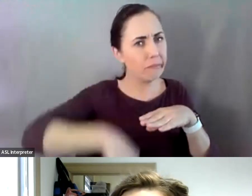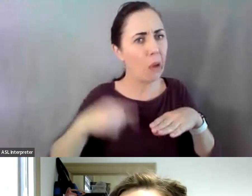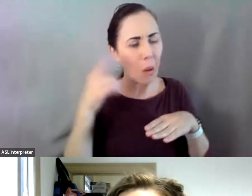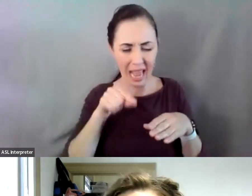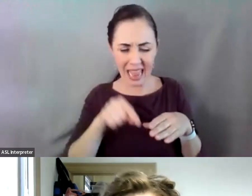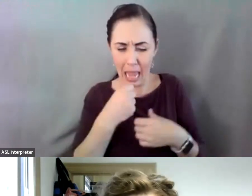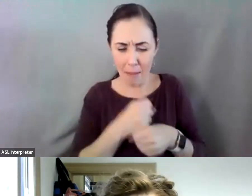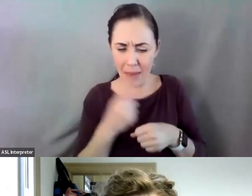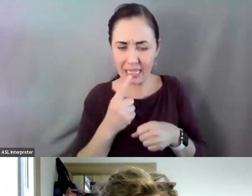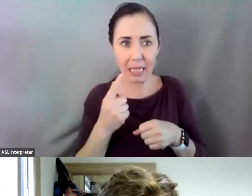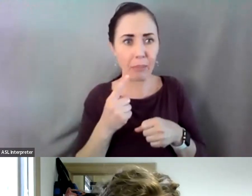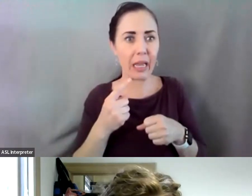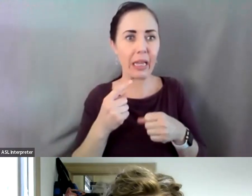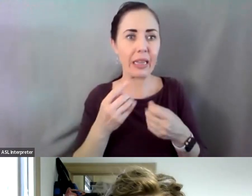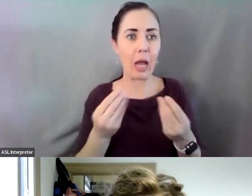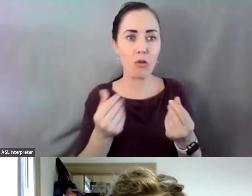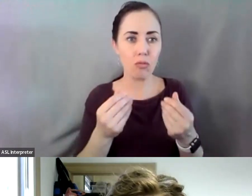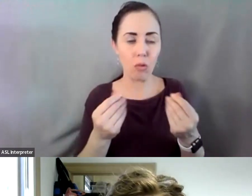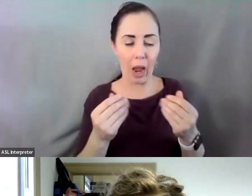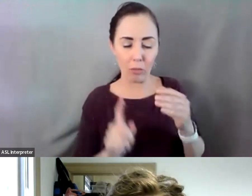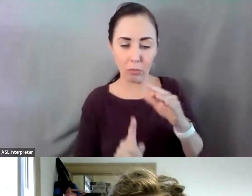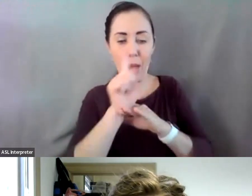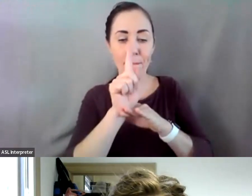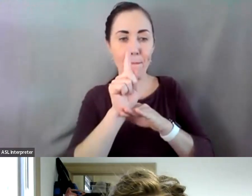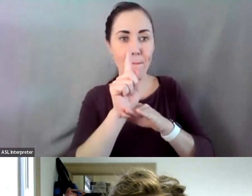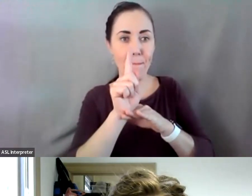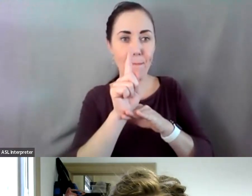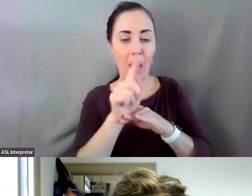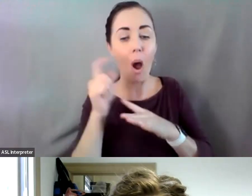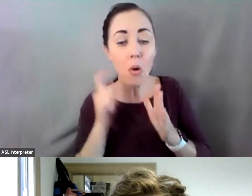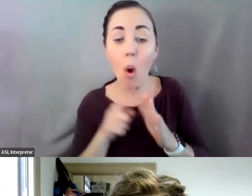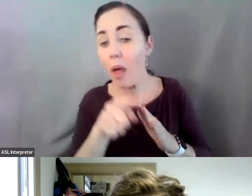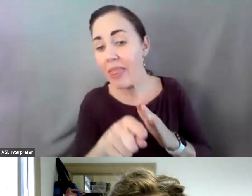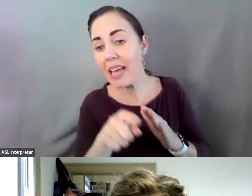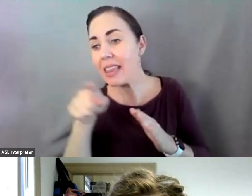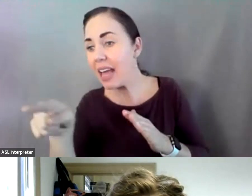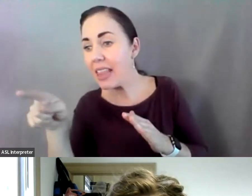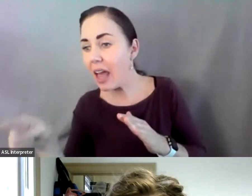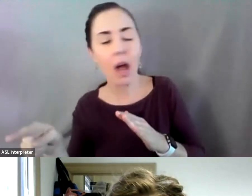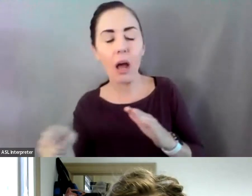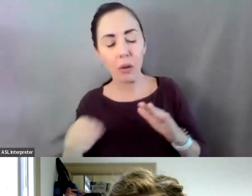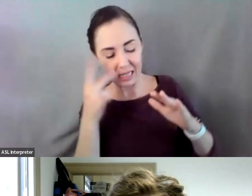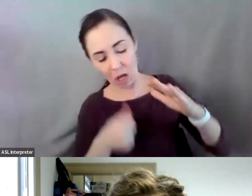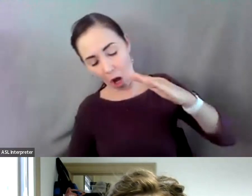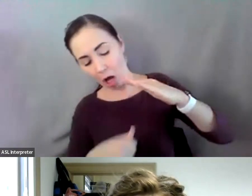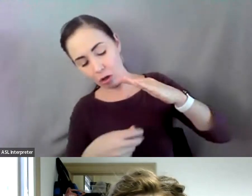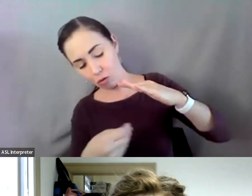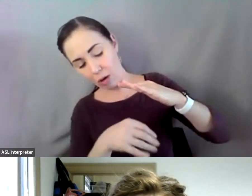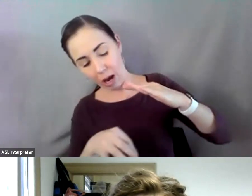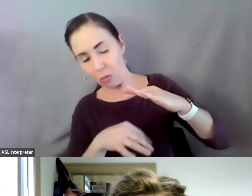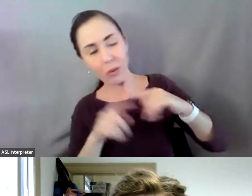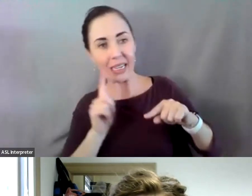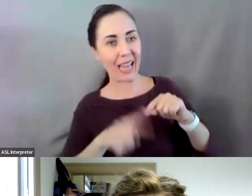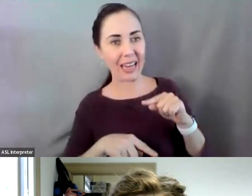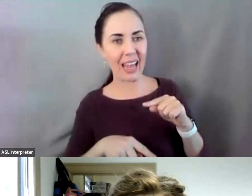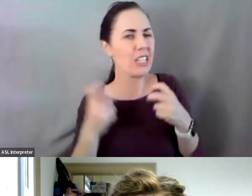look at above ground and say, oh, that's a chanterelle, or that's a morel mushroom.